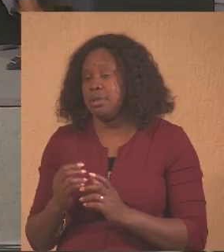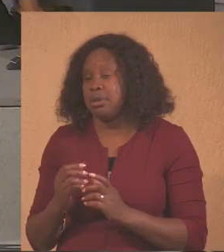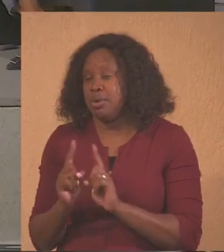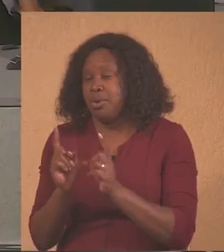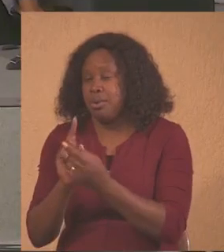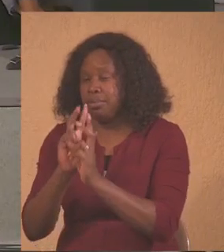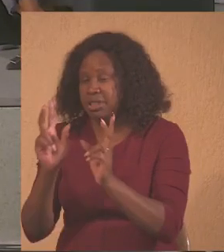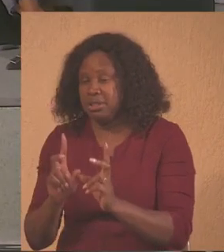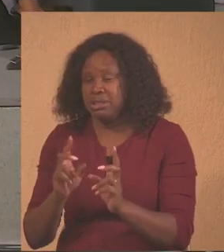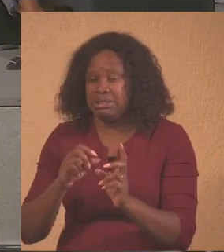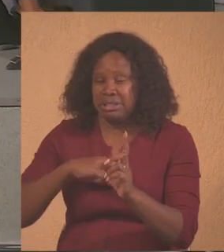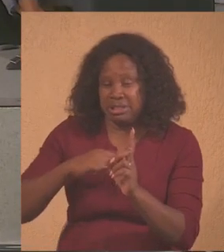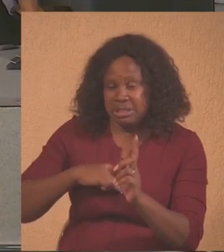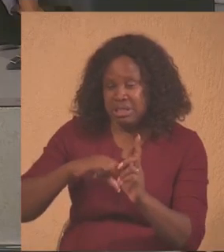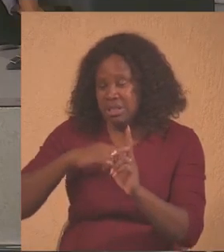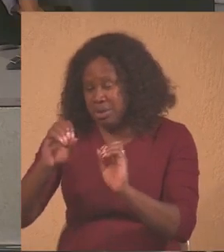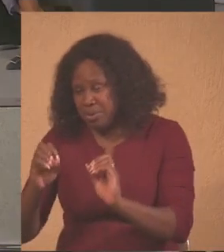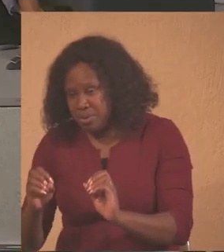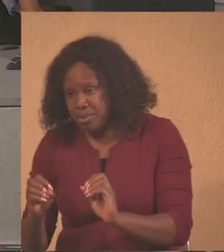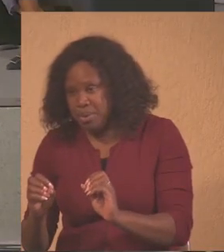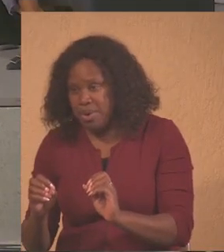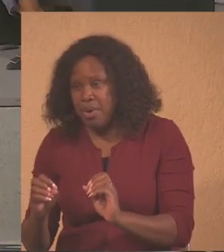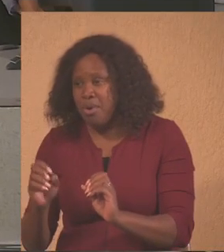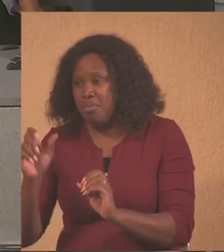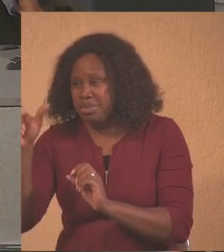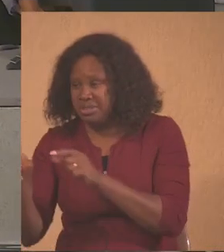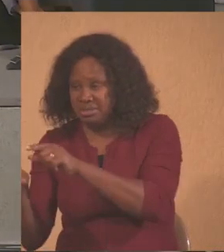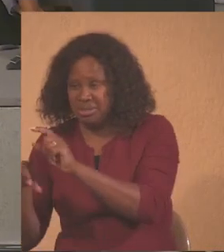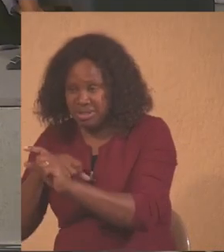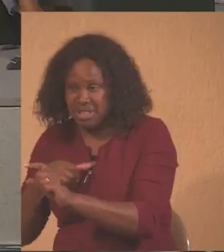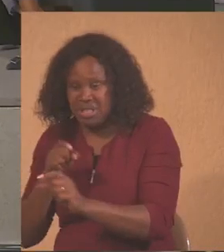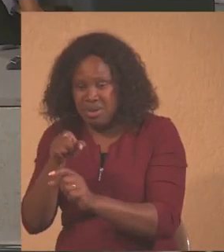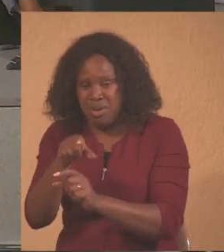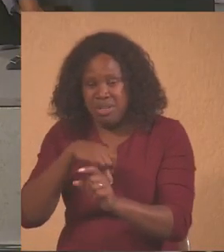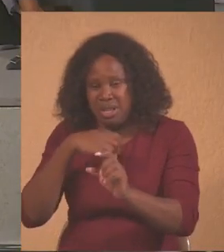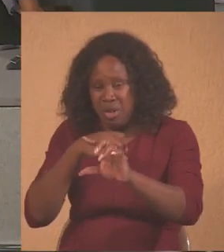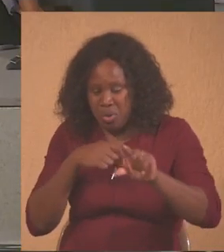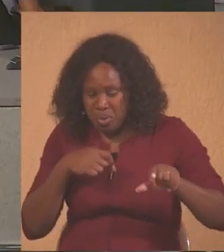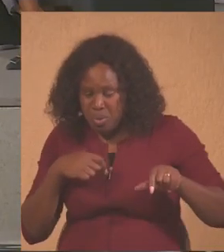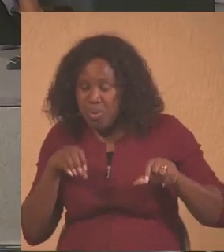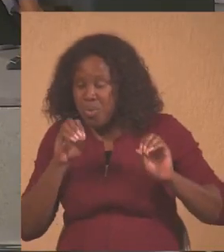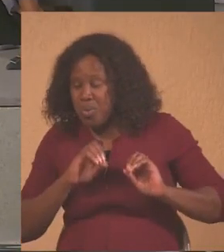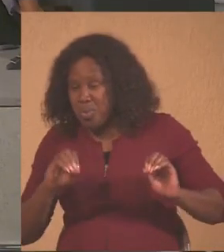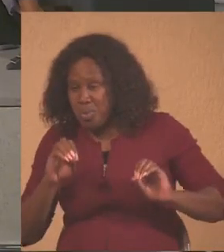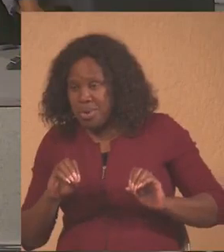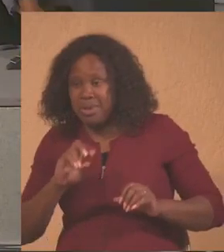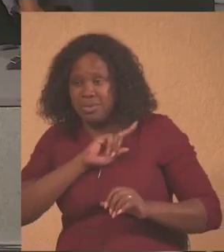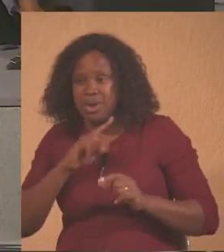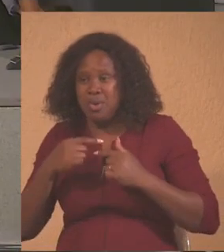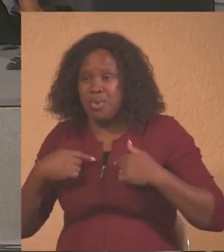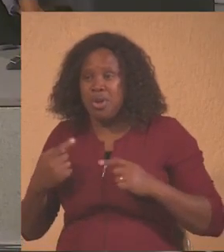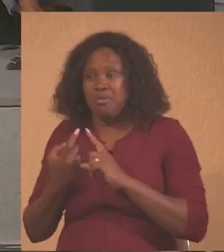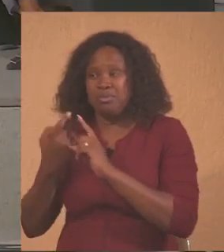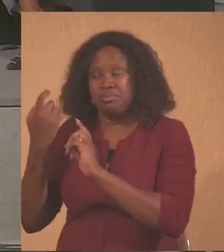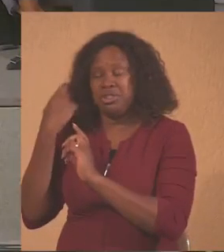sick, she is not sick, but may be sick. So that entitles us now, as a Minister of Health, to ensure that